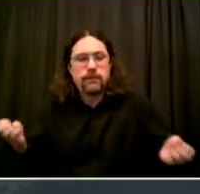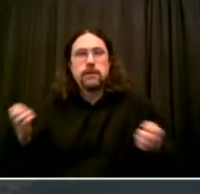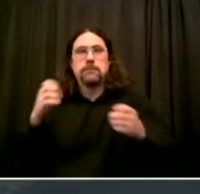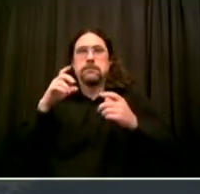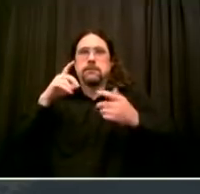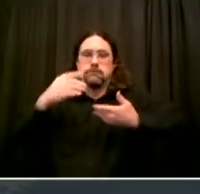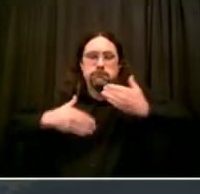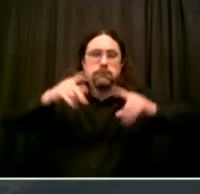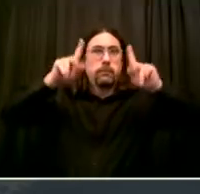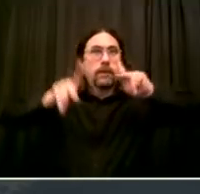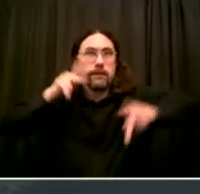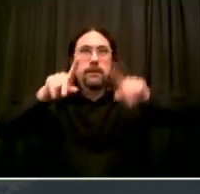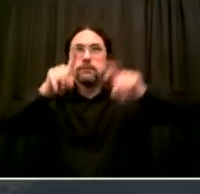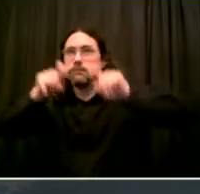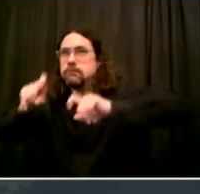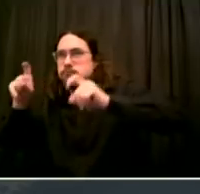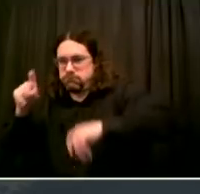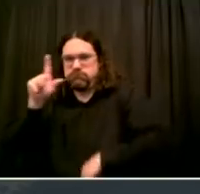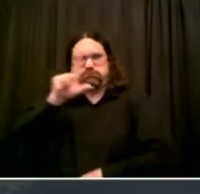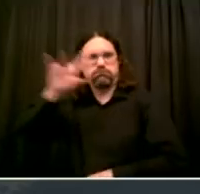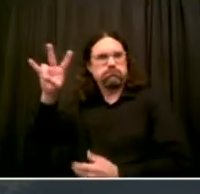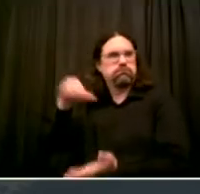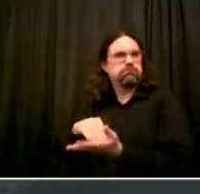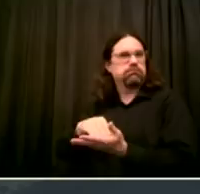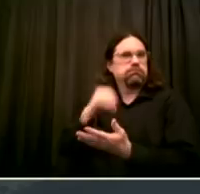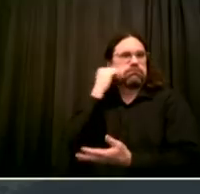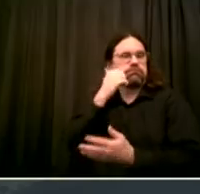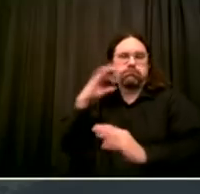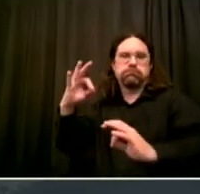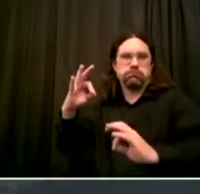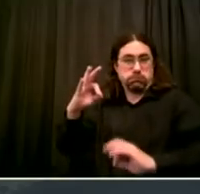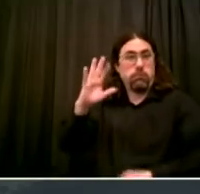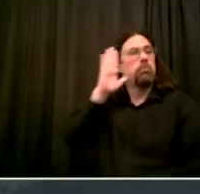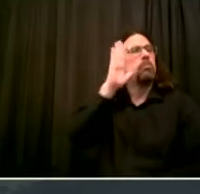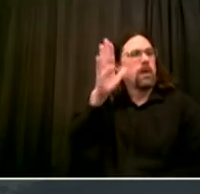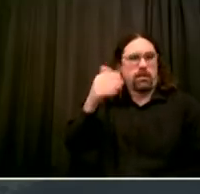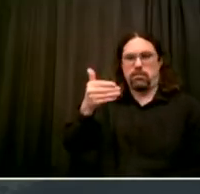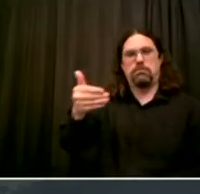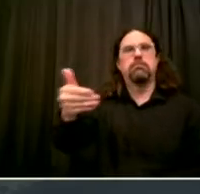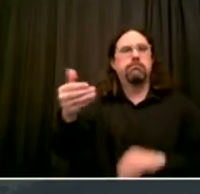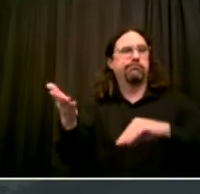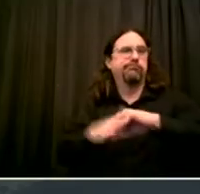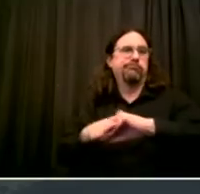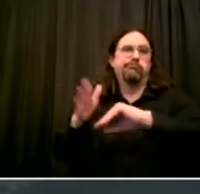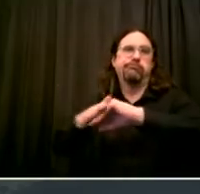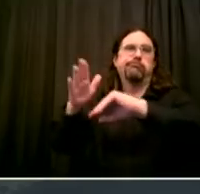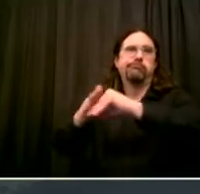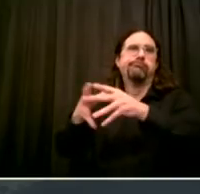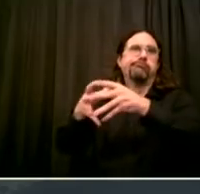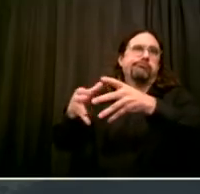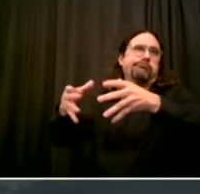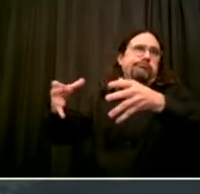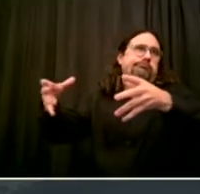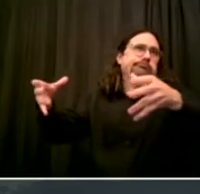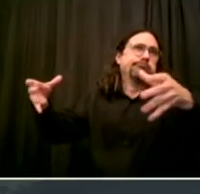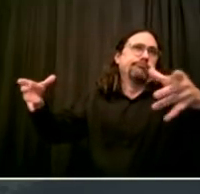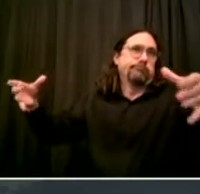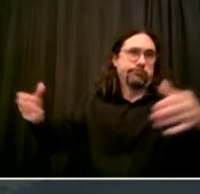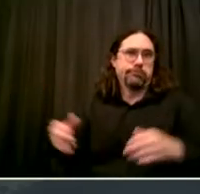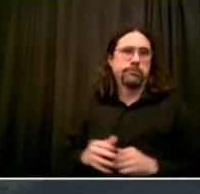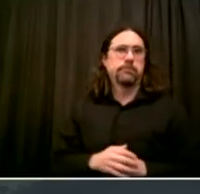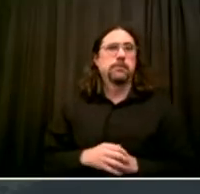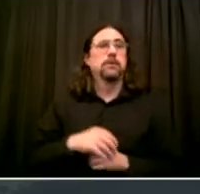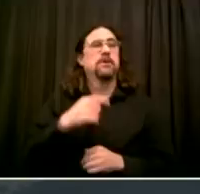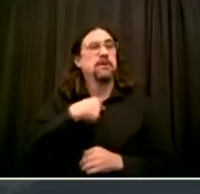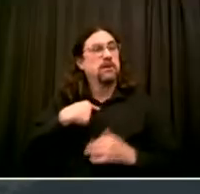surpass that. The testing initiative now has over 180 sites that are either up and running or have been announced